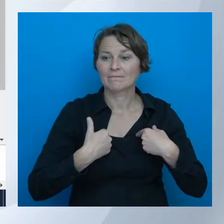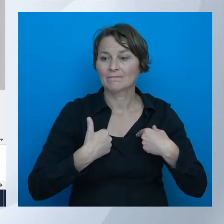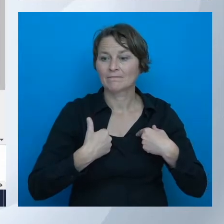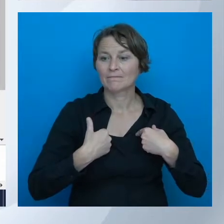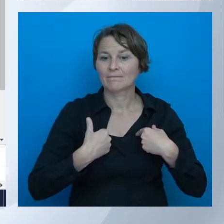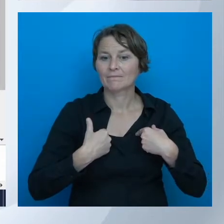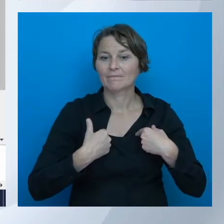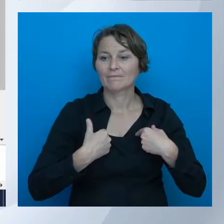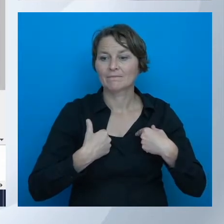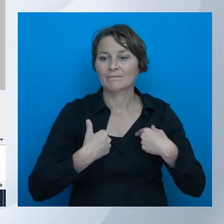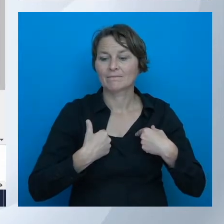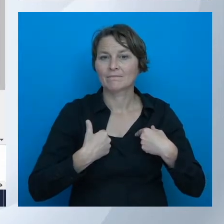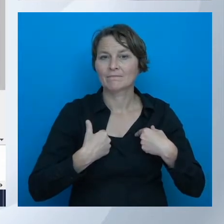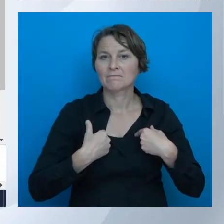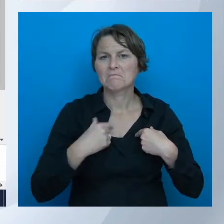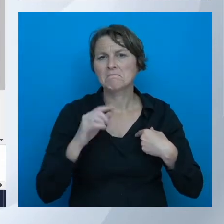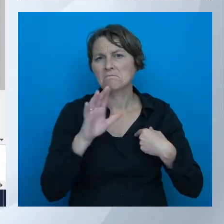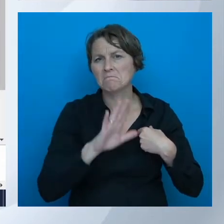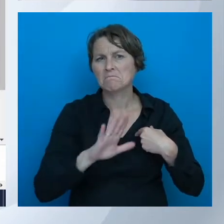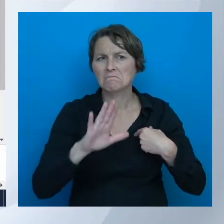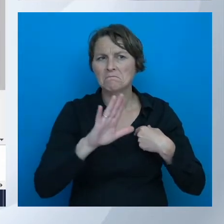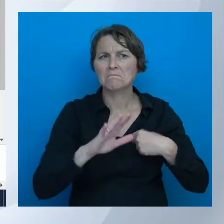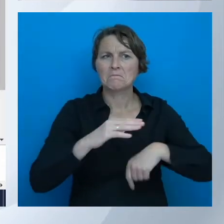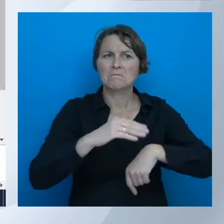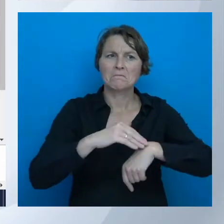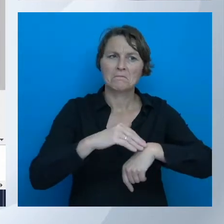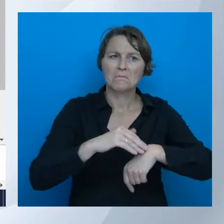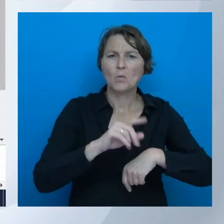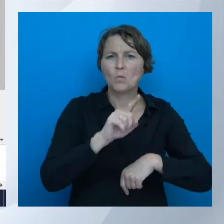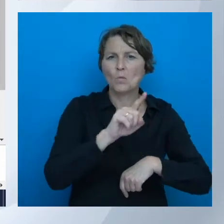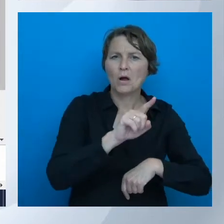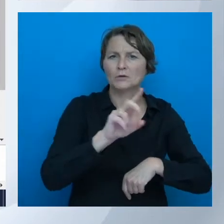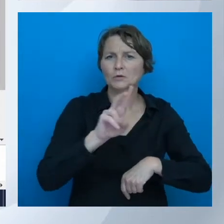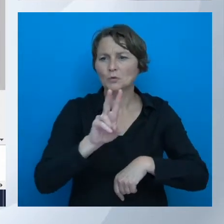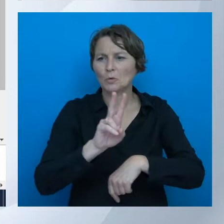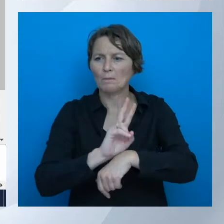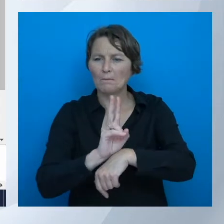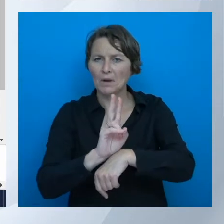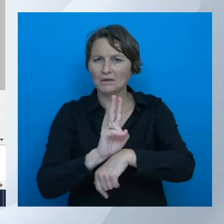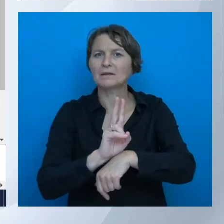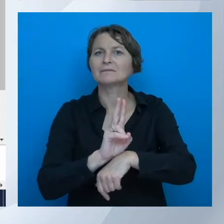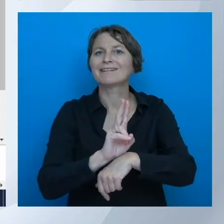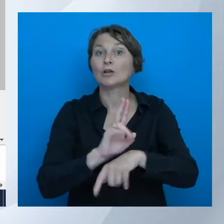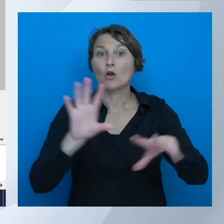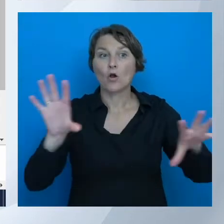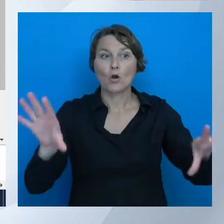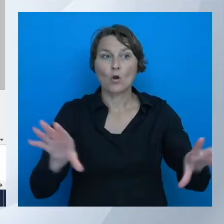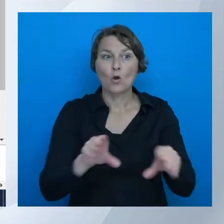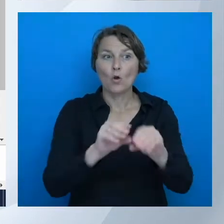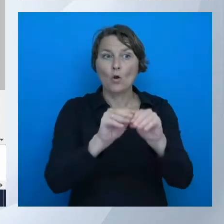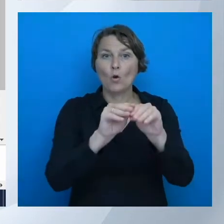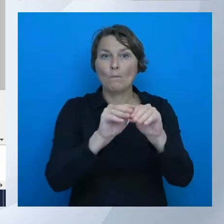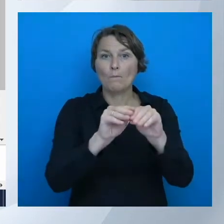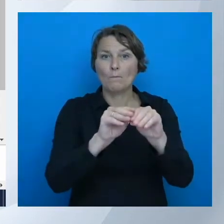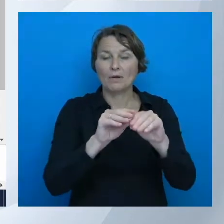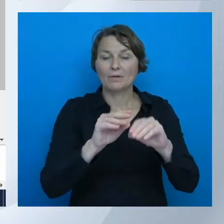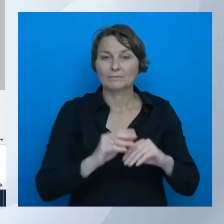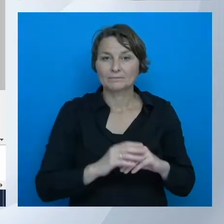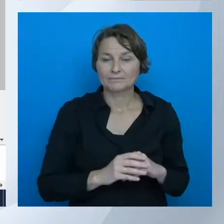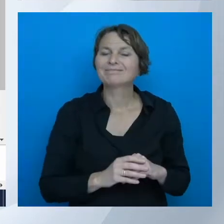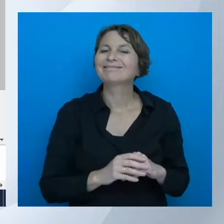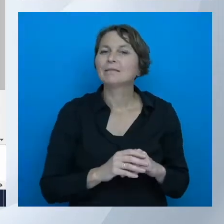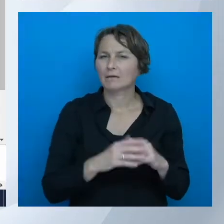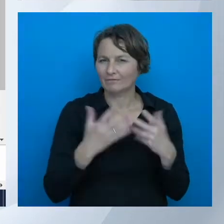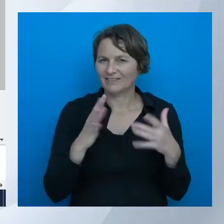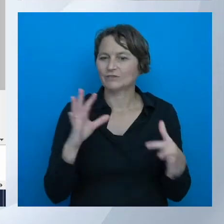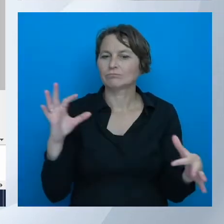takes around, let's say, 1 or 2 minutes to actually generate everything. And as you can see, it's already linked to a different